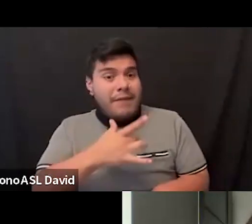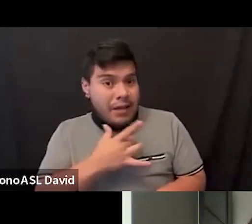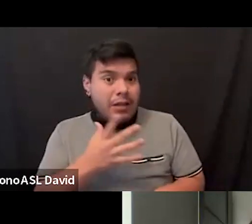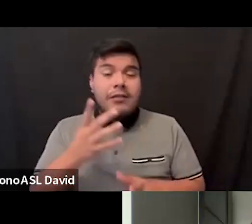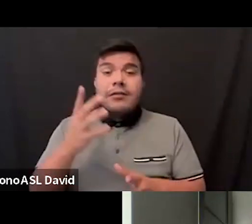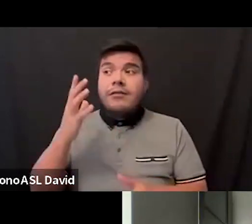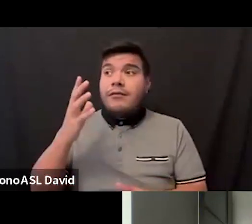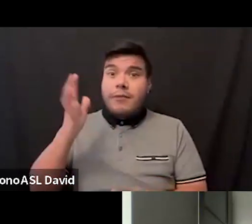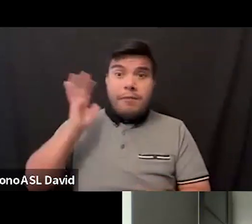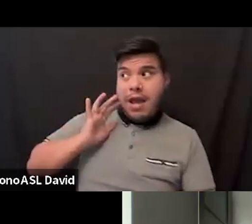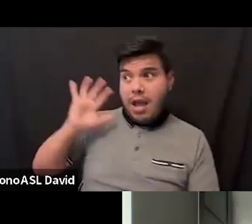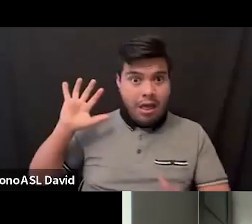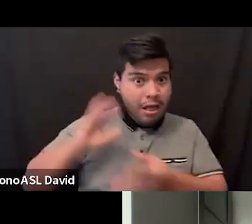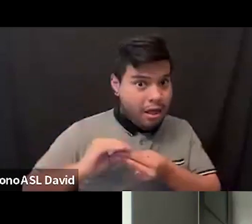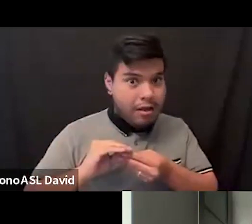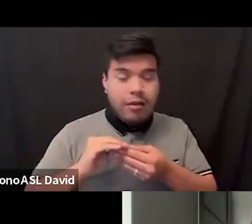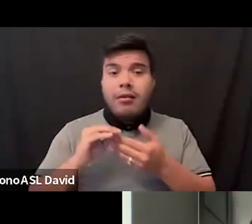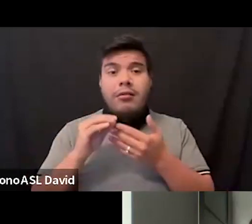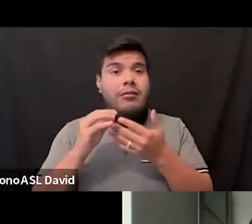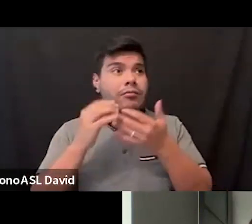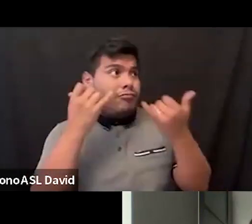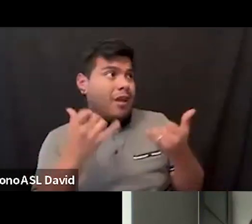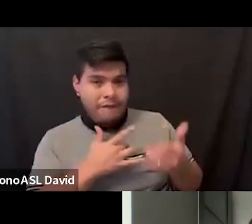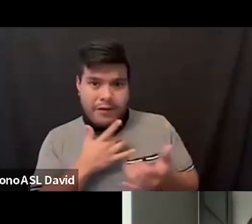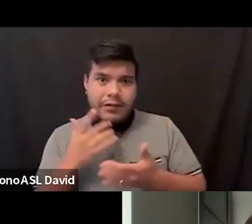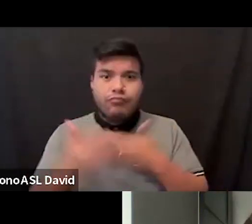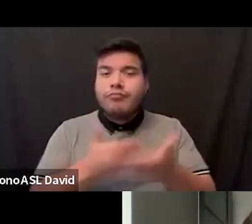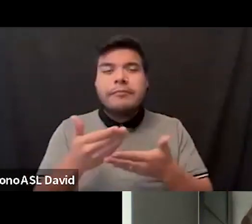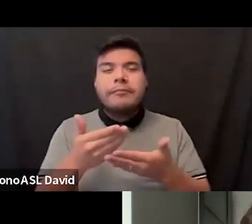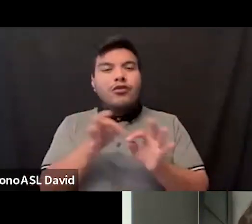past and trying to go to another place with those feelings.